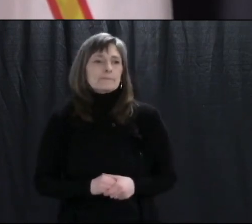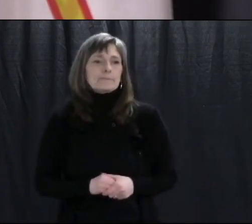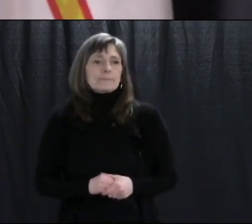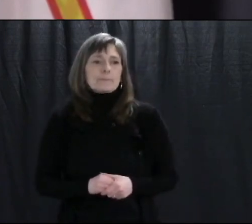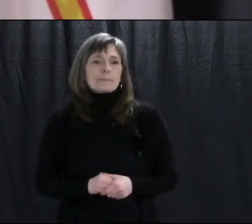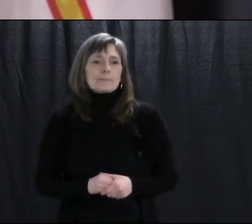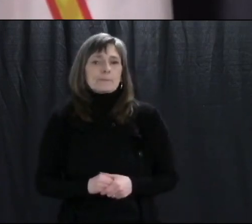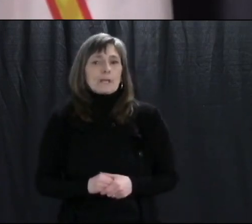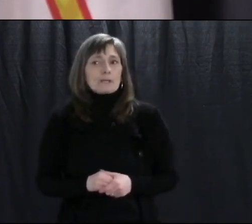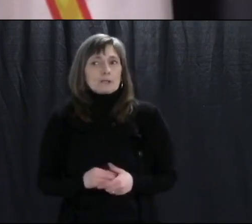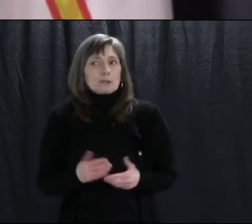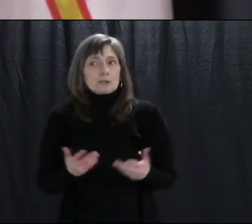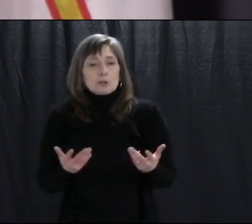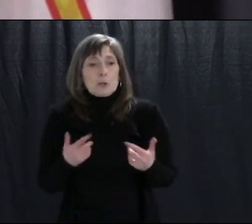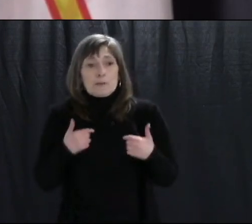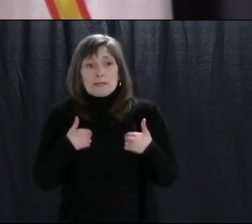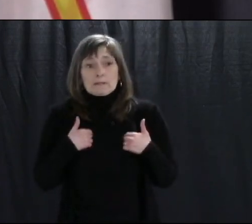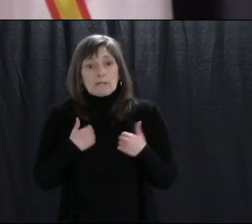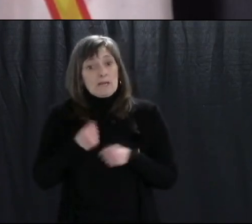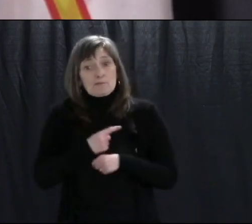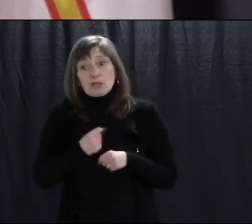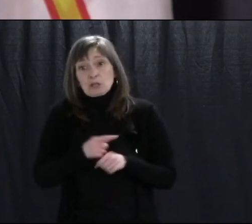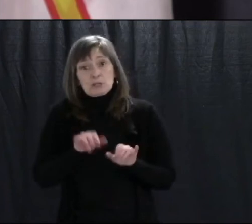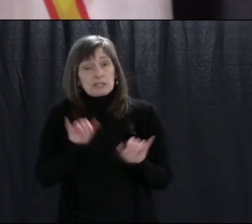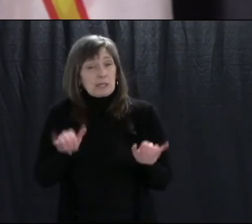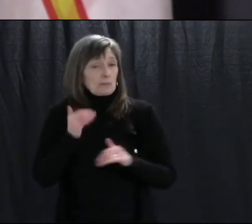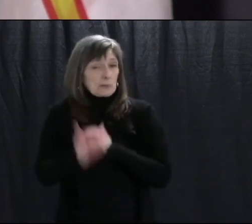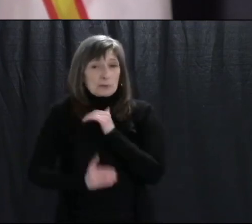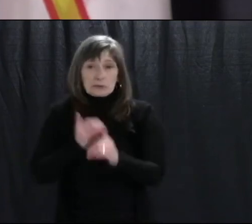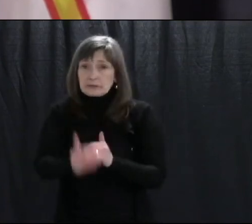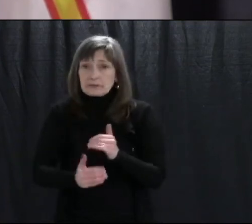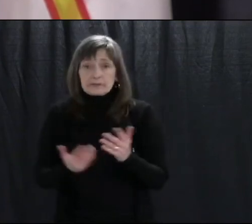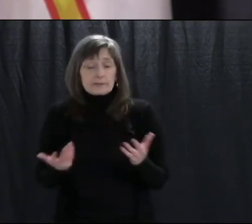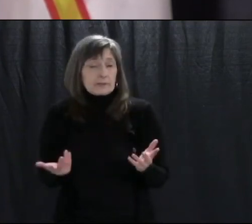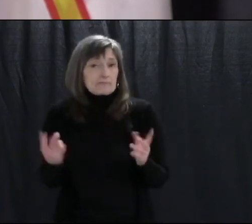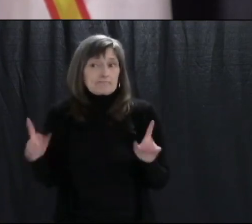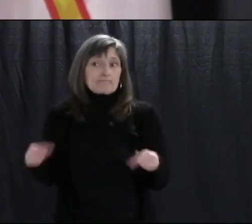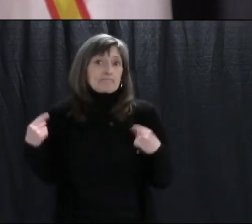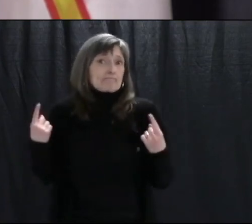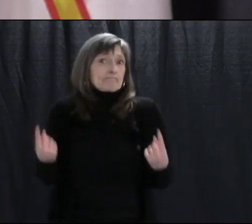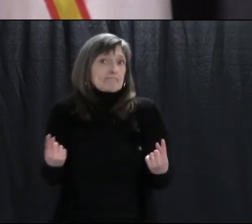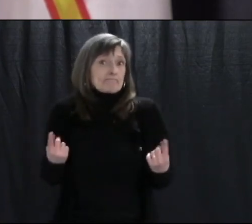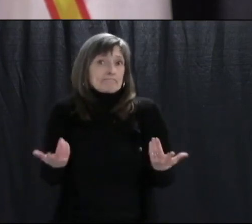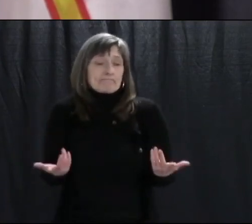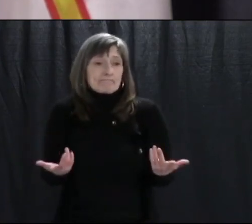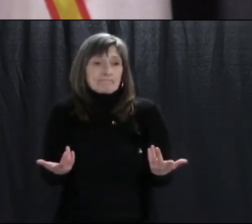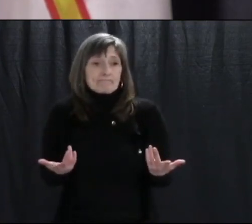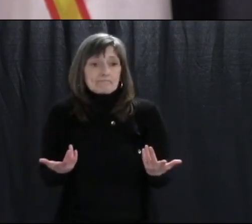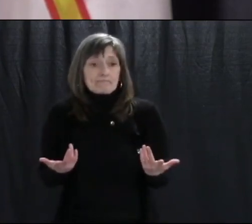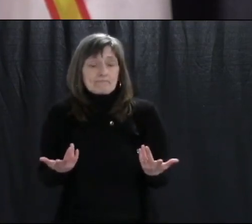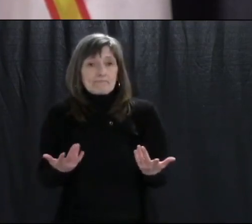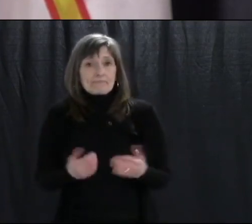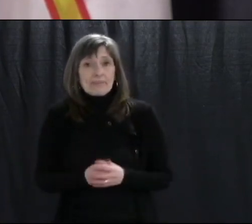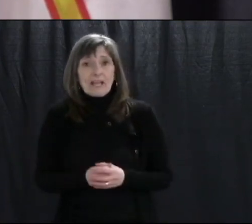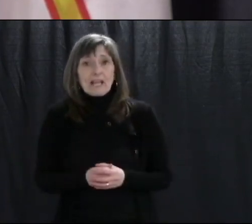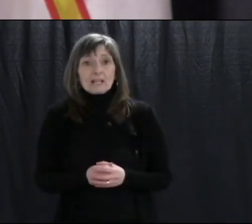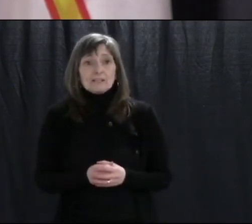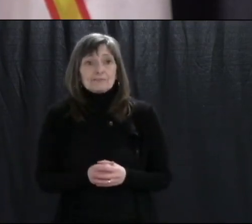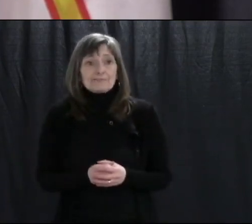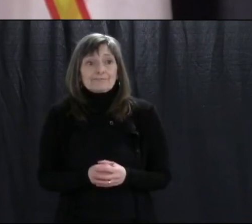processors. And, that's a process that occurs every year. We recognize that this is, as I've said so many times, very